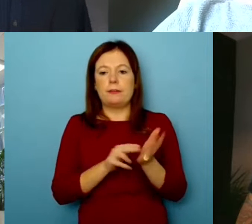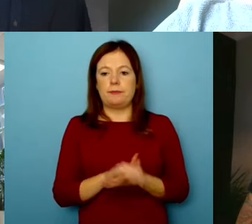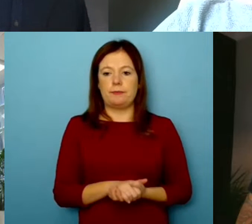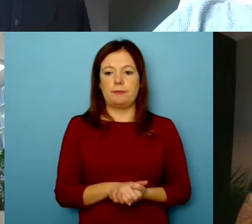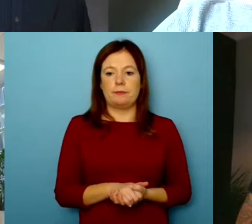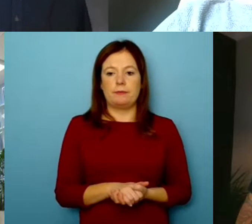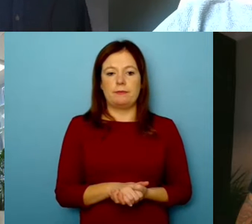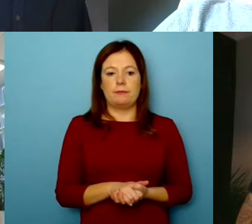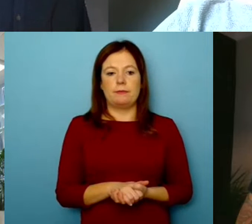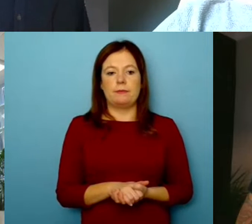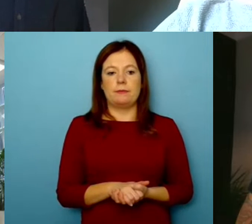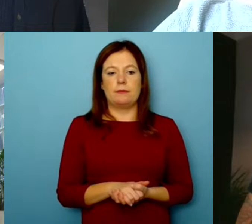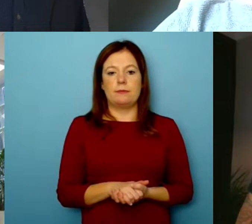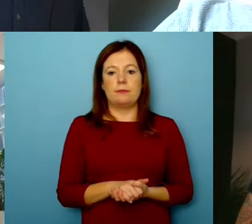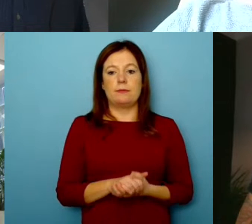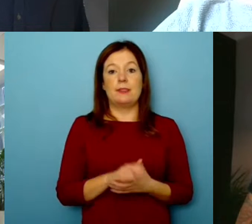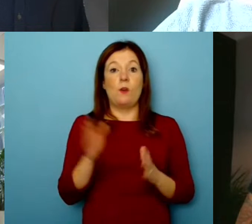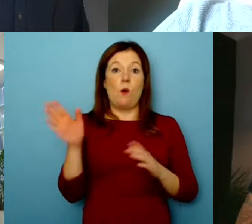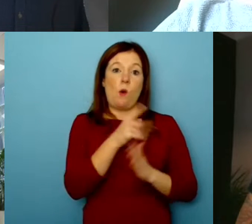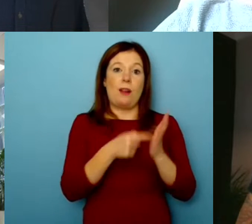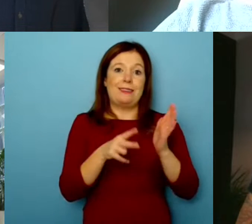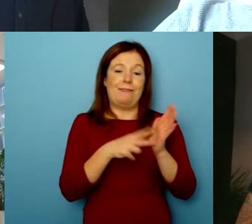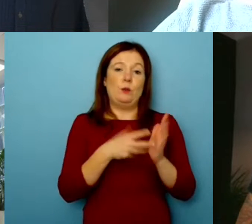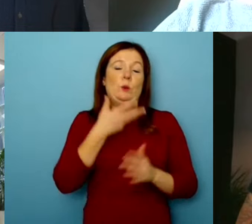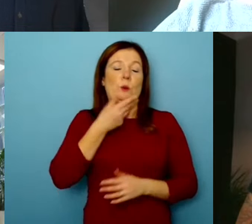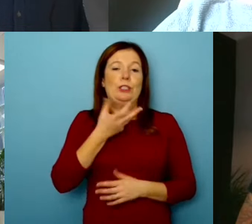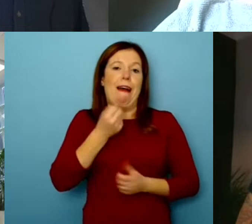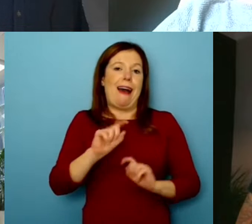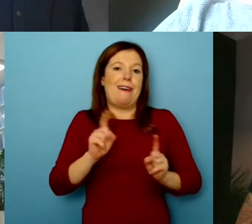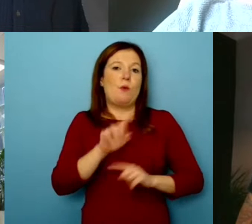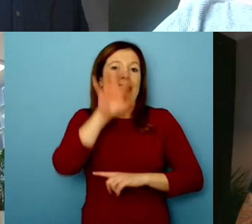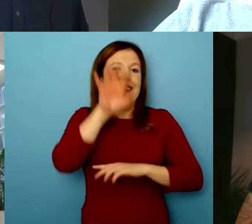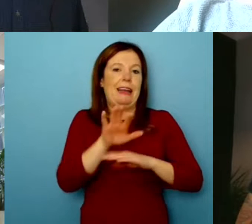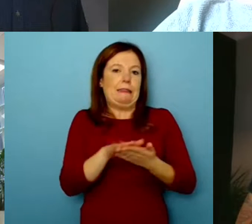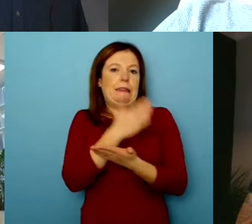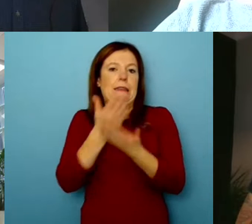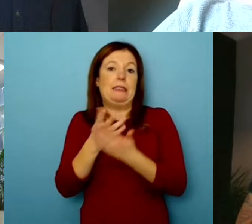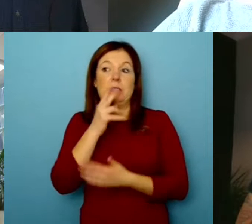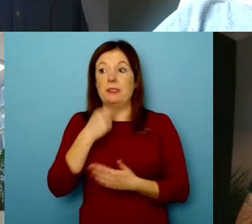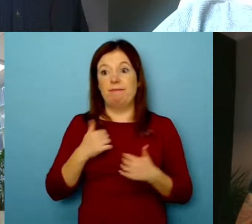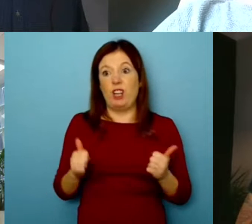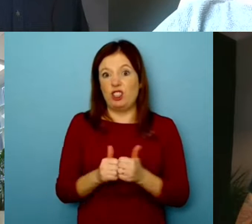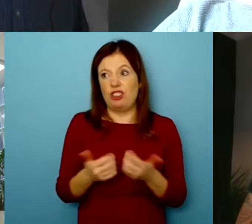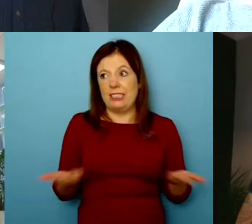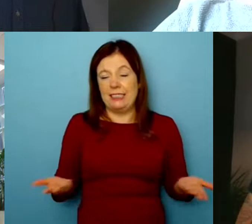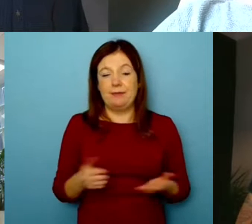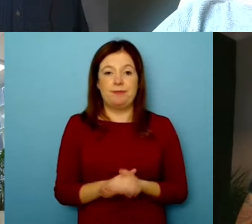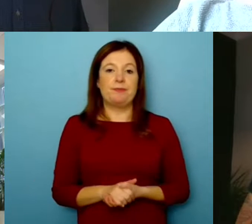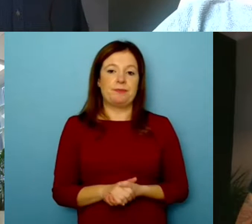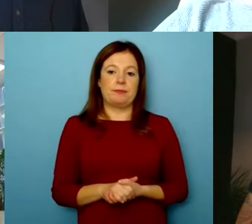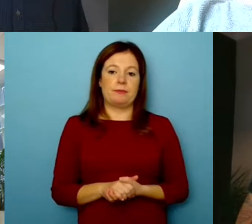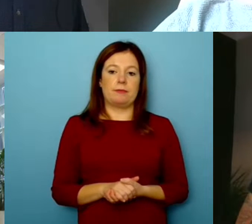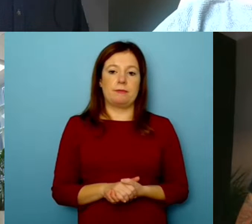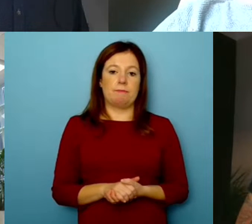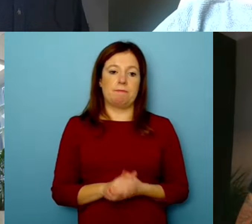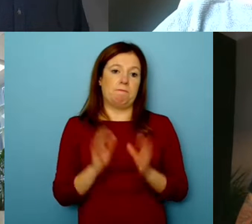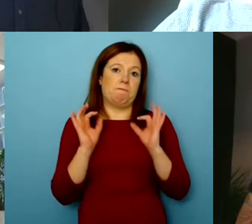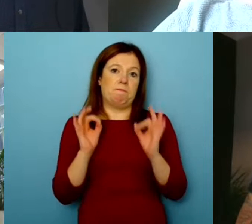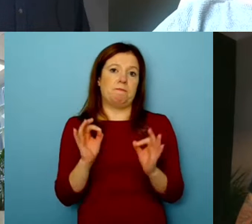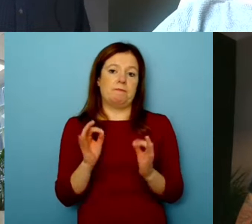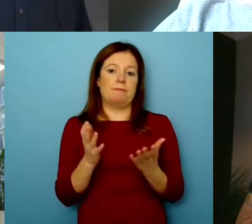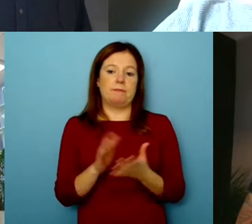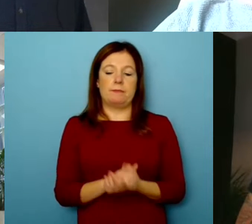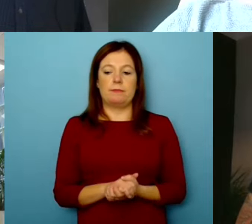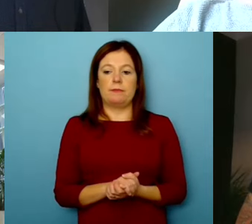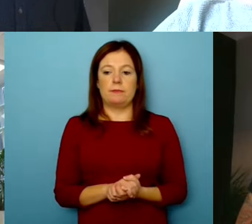regarding it's shame we don't have text-to-speech on all TVs. We agree with that, obviously. It's ideal. It's just a comment from John